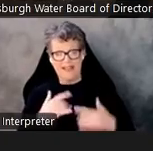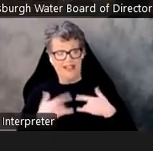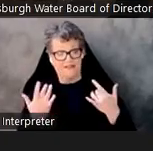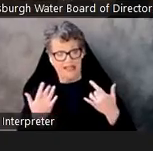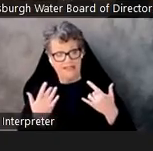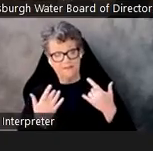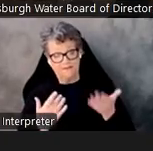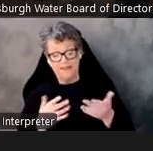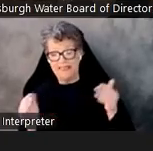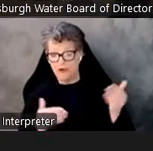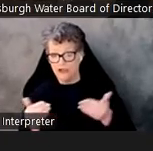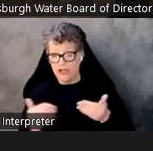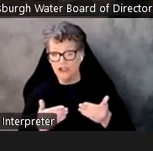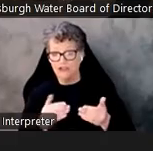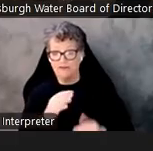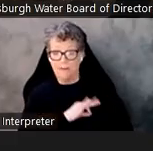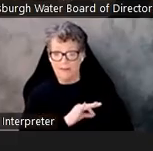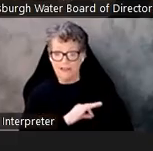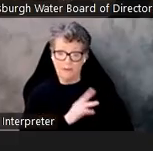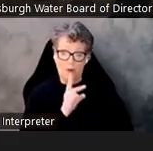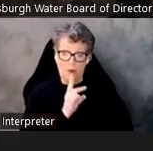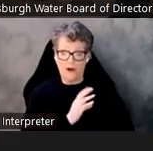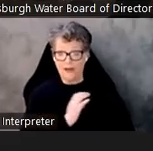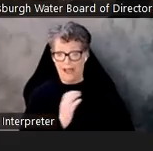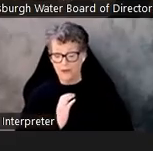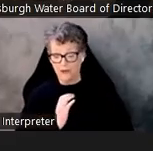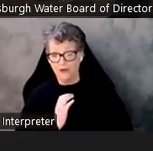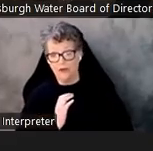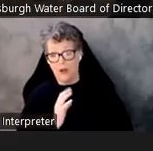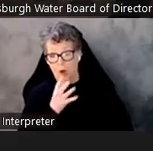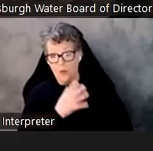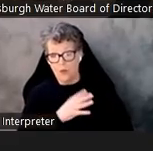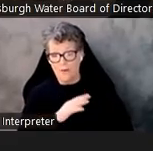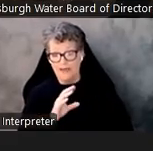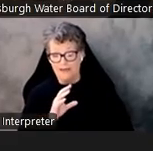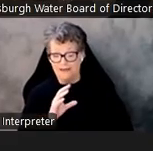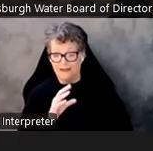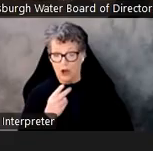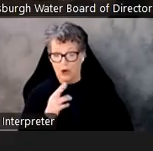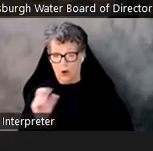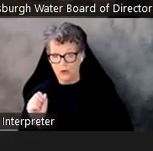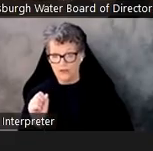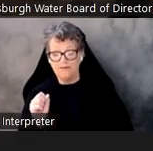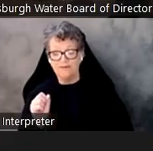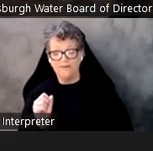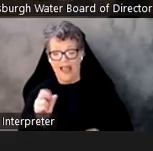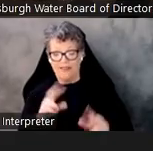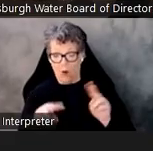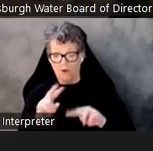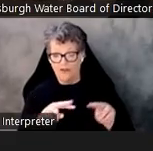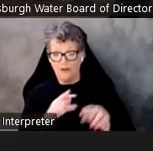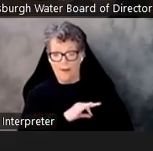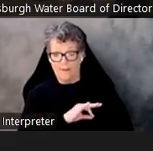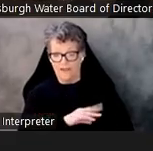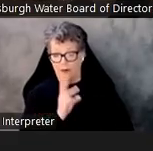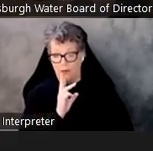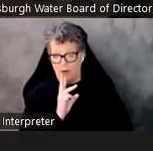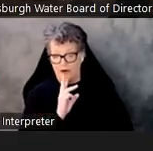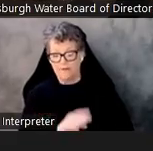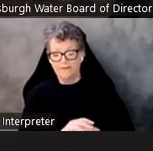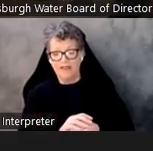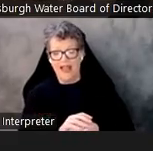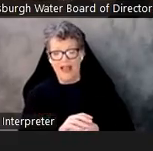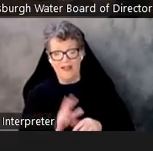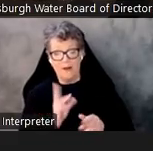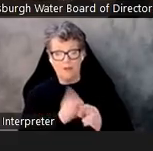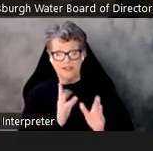of introductions from Pittsburgh Water and Councilwoman Deb Gross, and an overview of the project by Pittsburgh Water, followed by